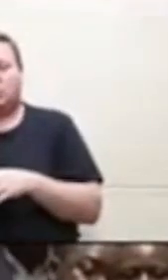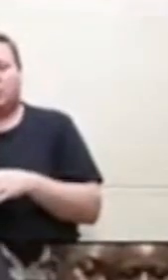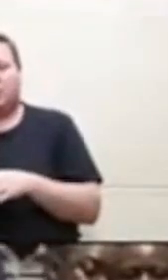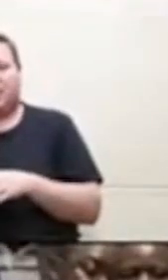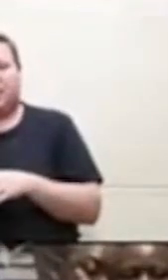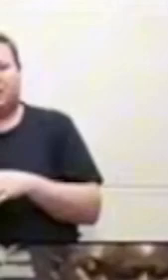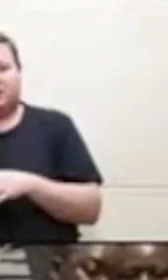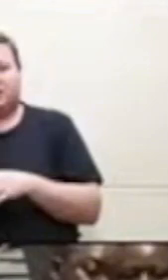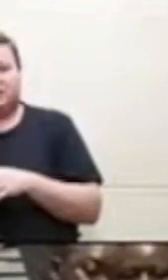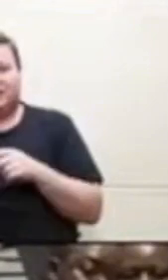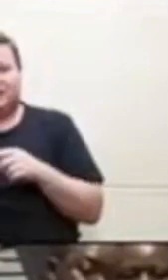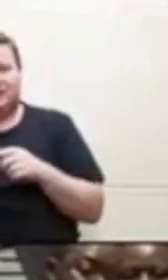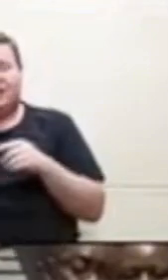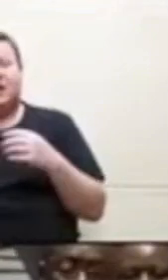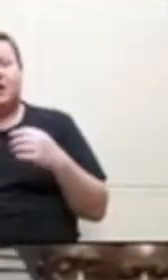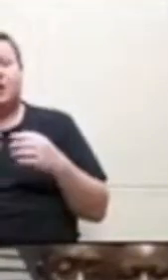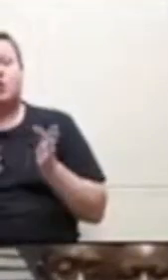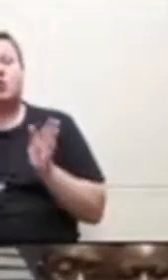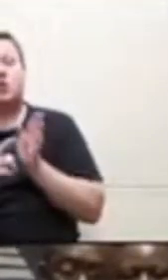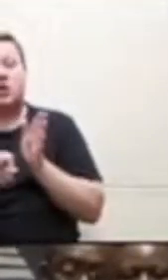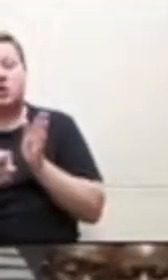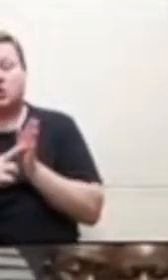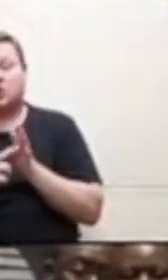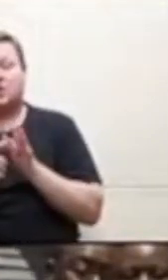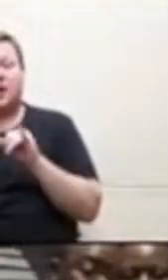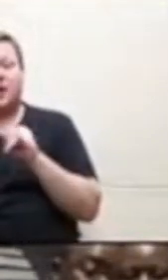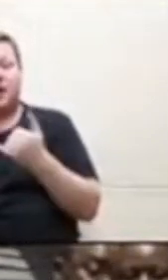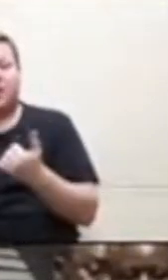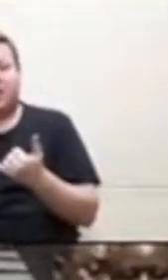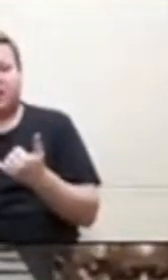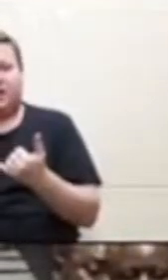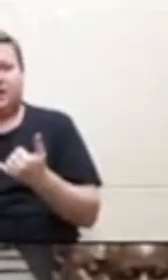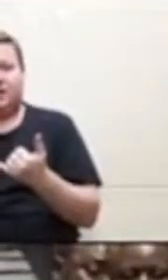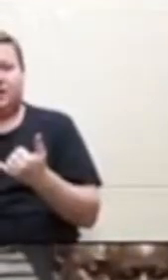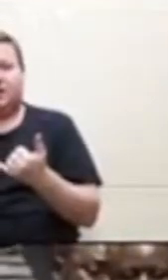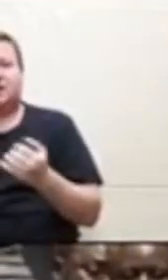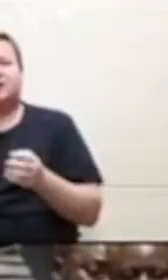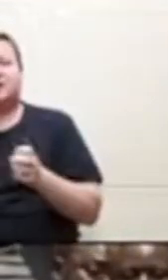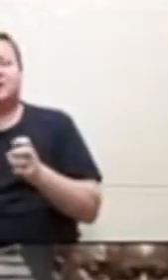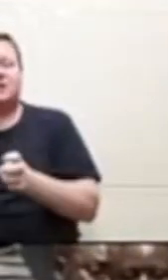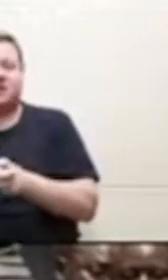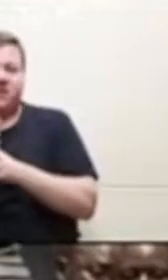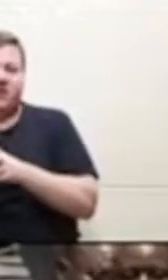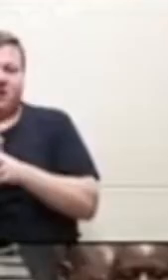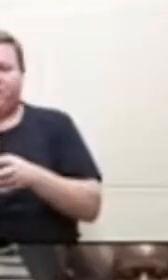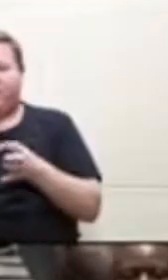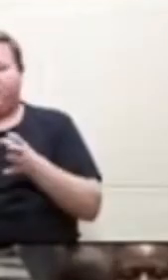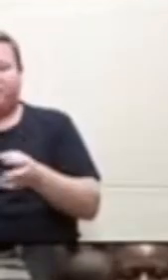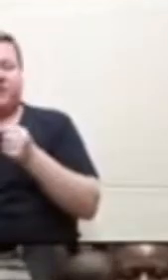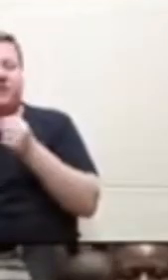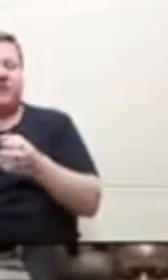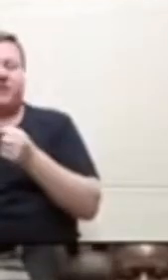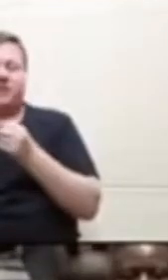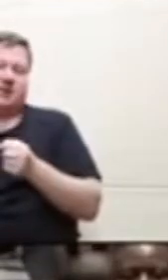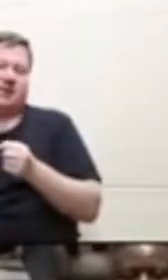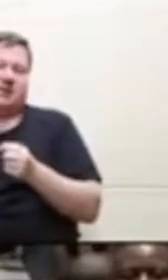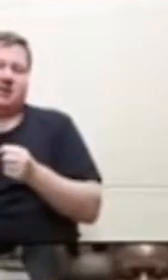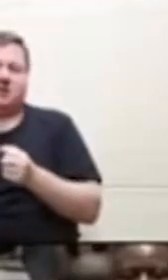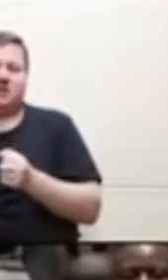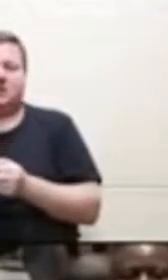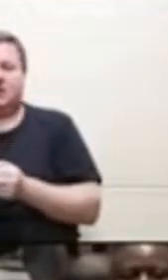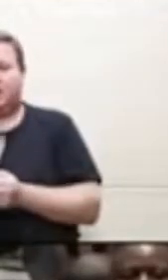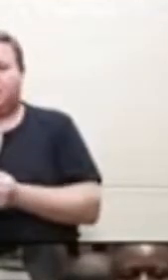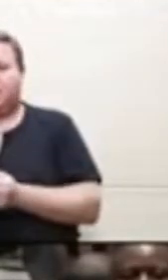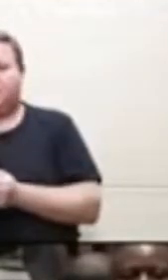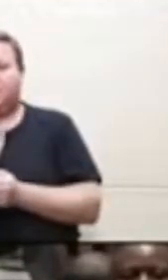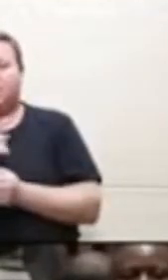These instances as a municipality are difficult to detect independently because we rely on